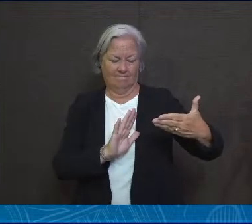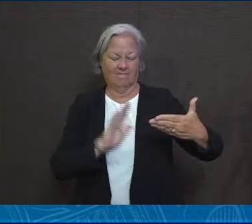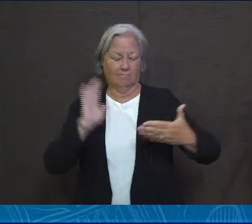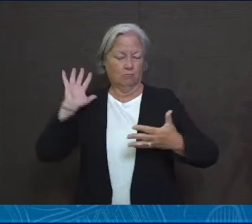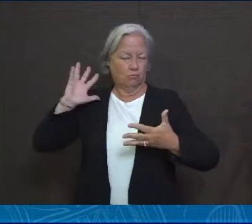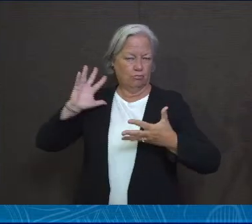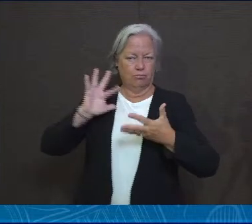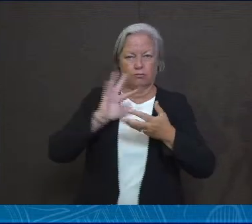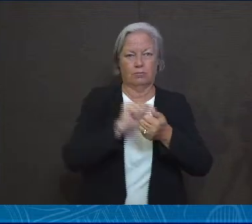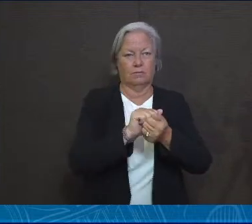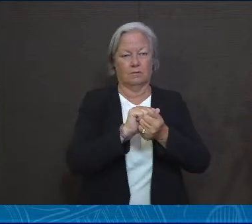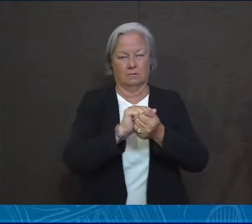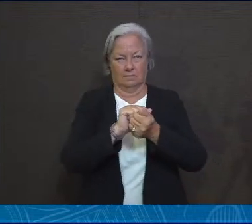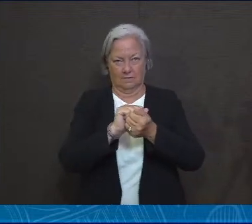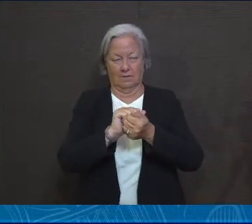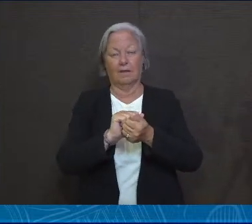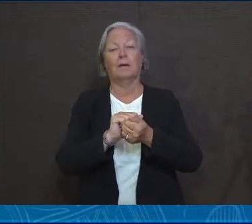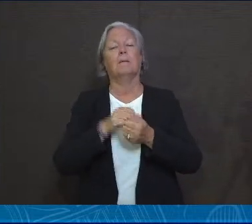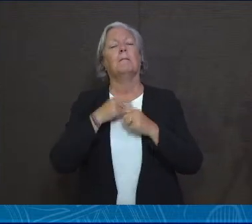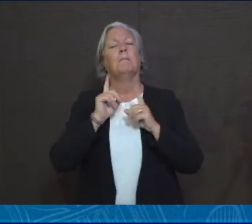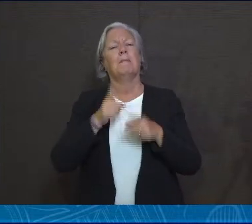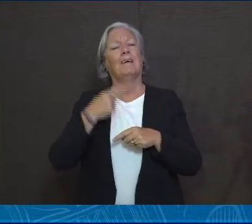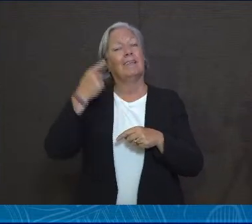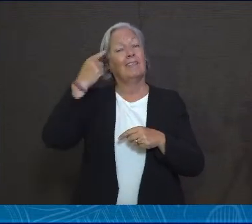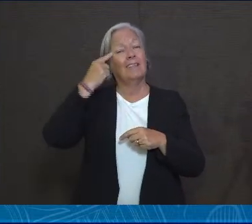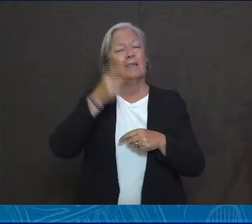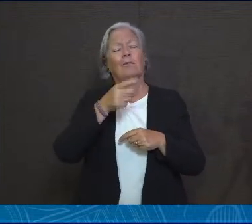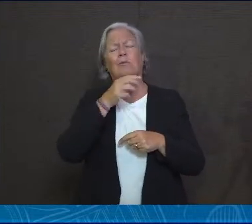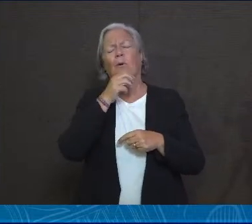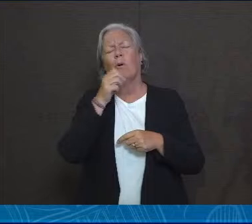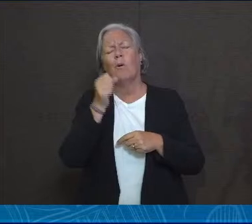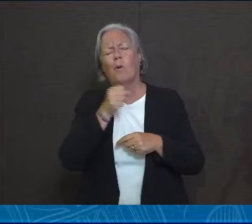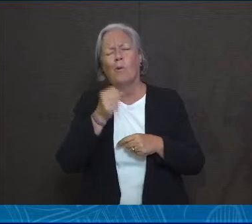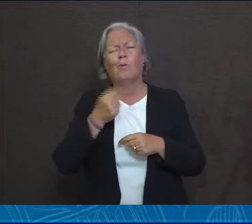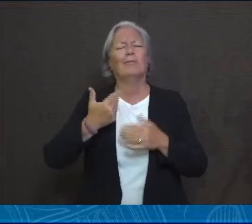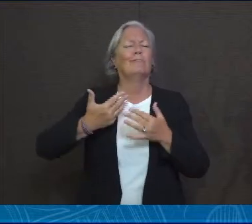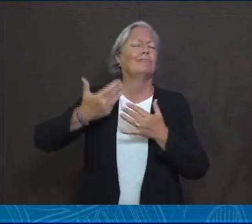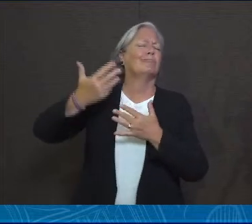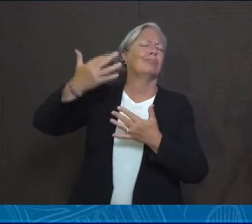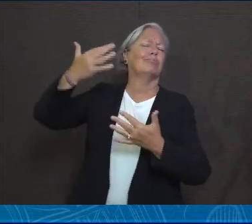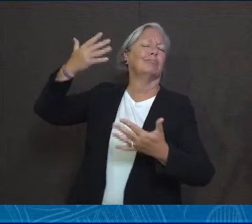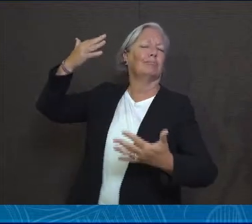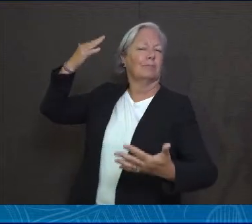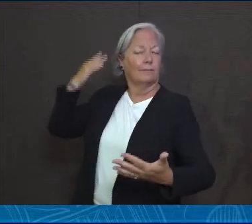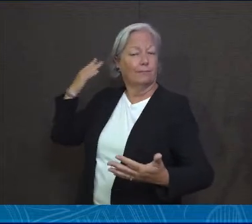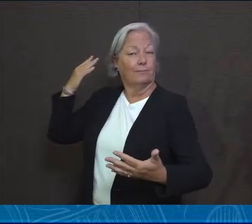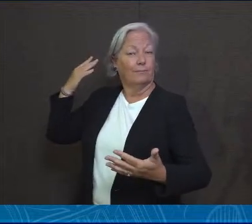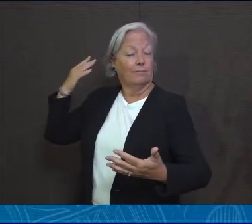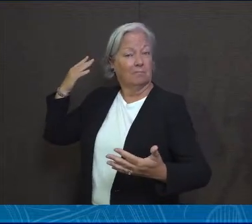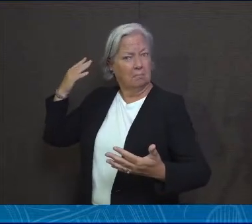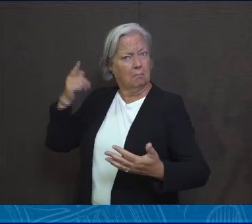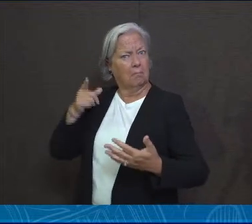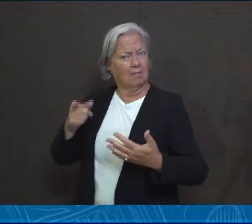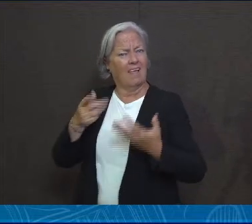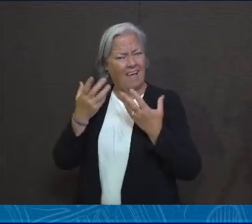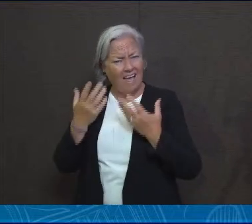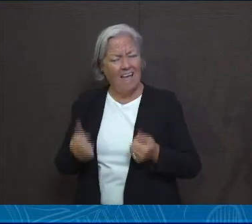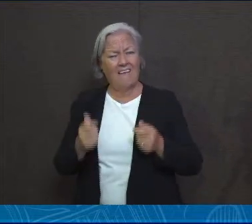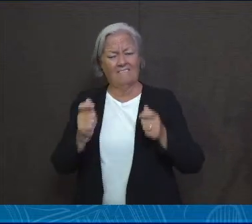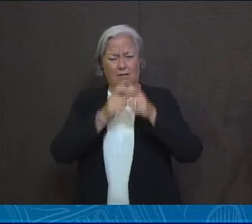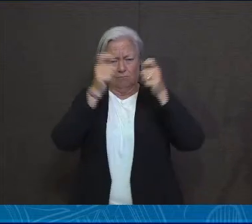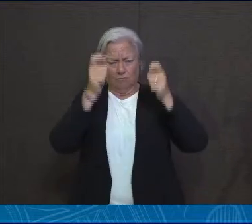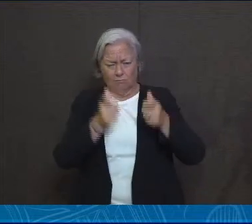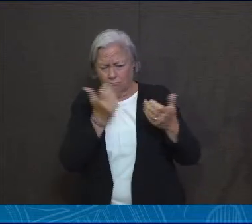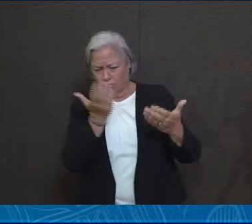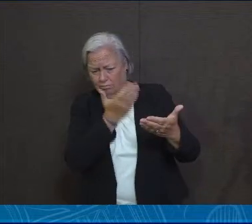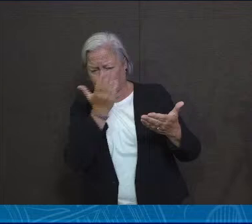at the very old historical records. Some countries do have very old records. It's not